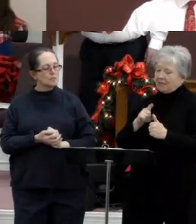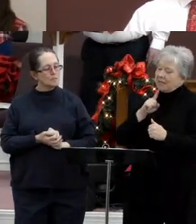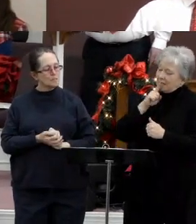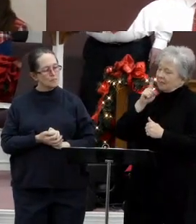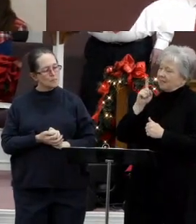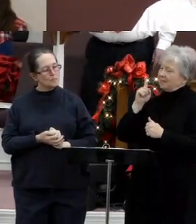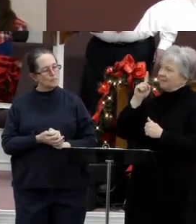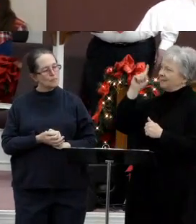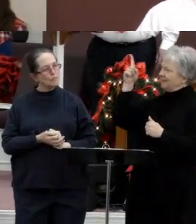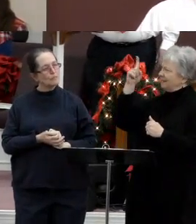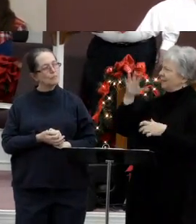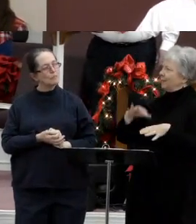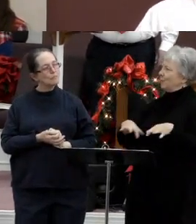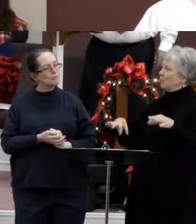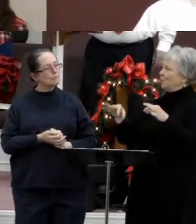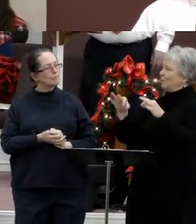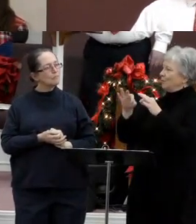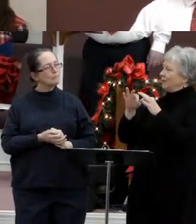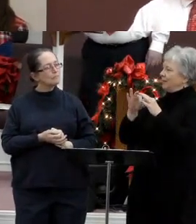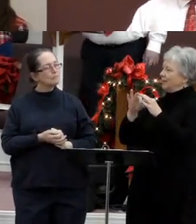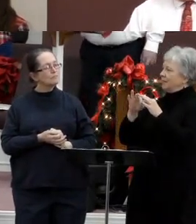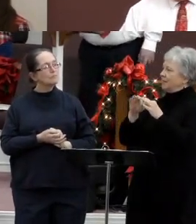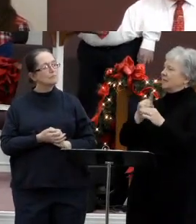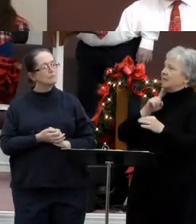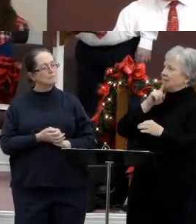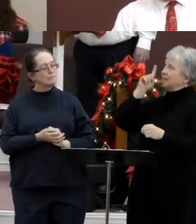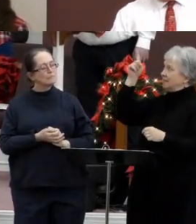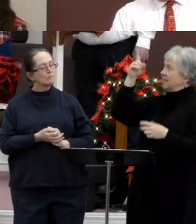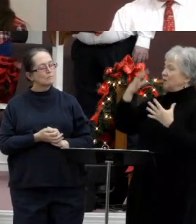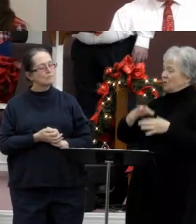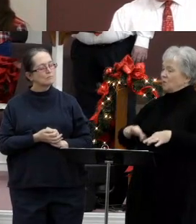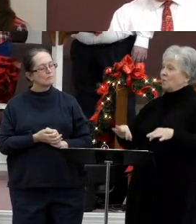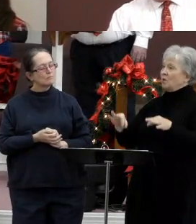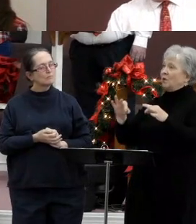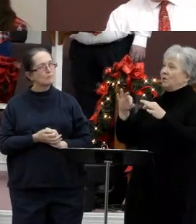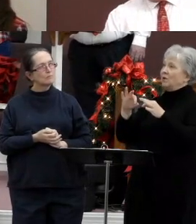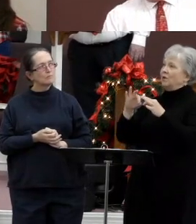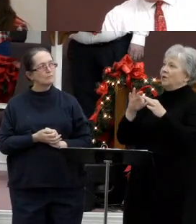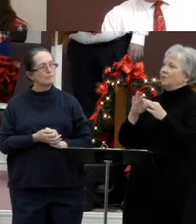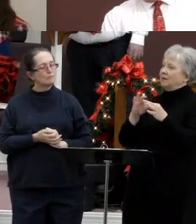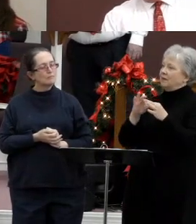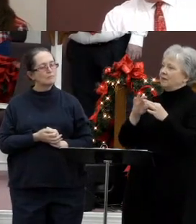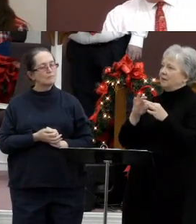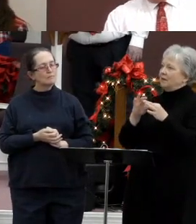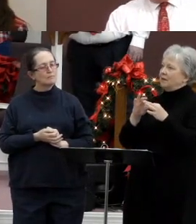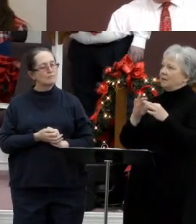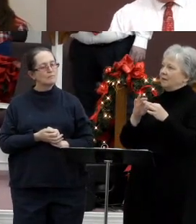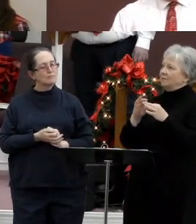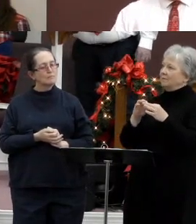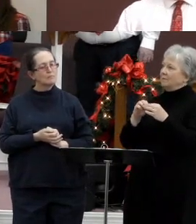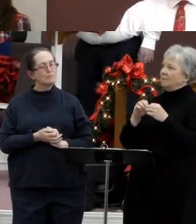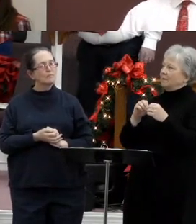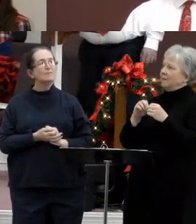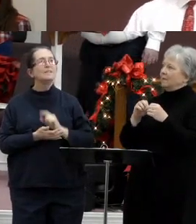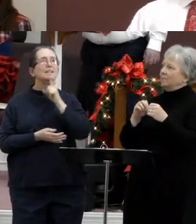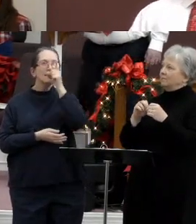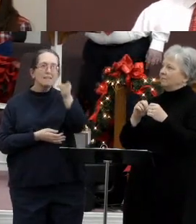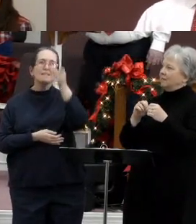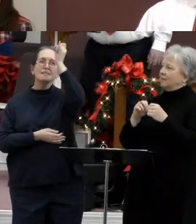is. Is he worthy? Is he worthy?